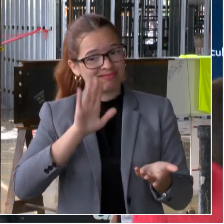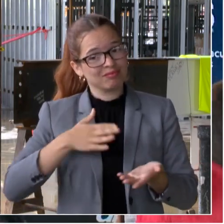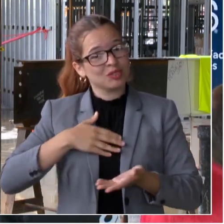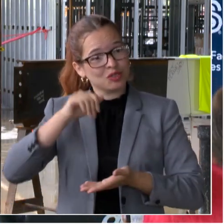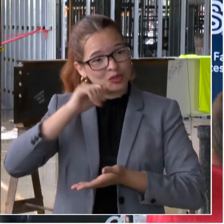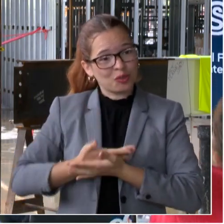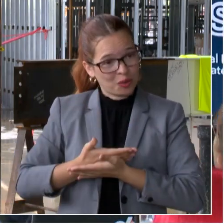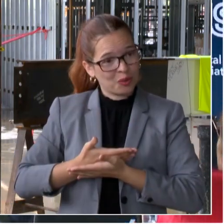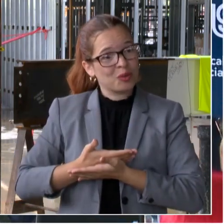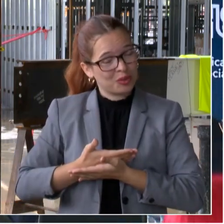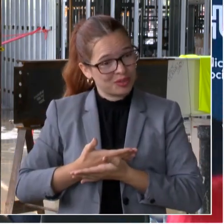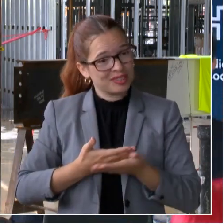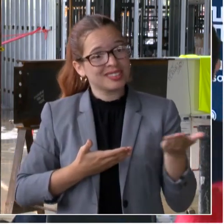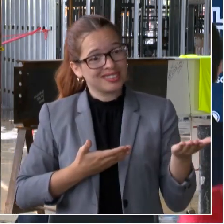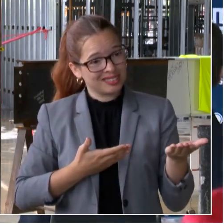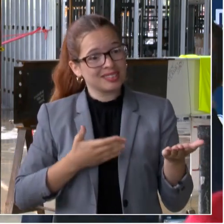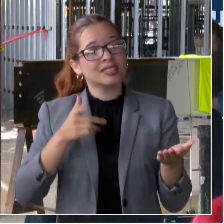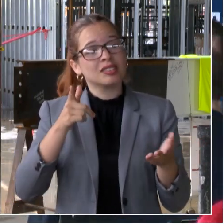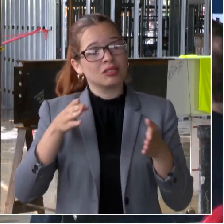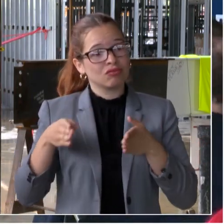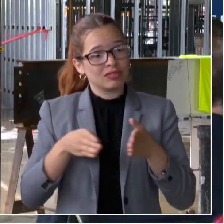applause.